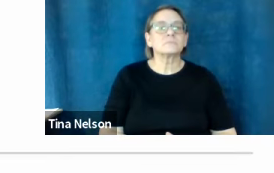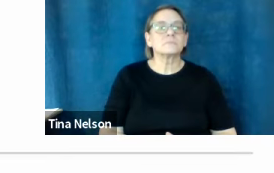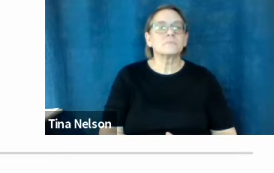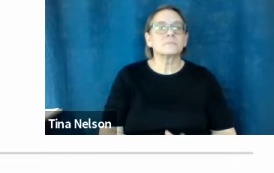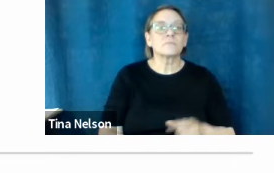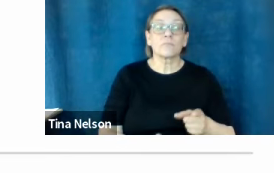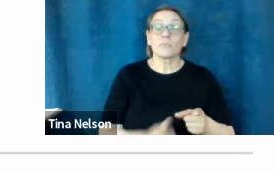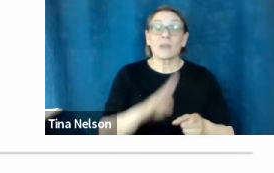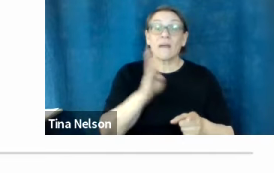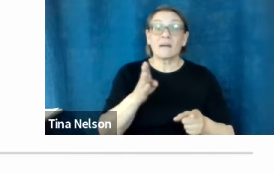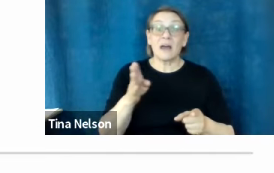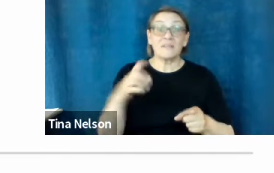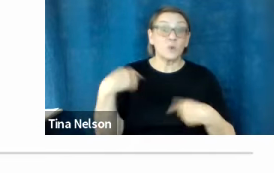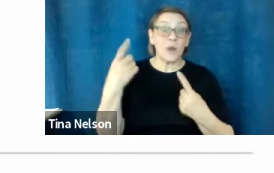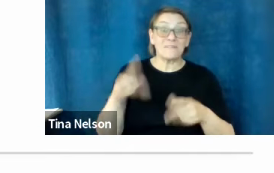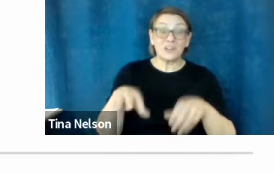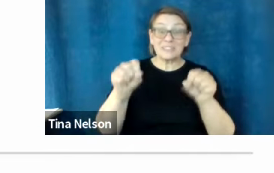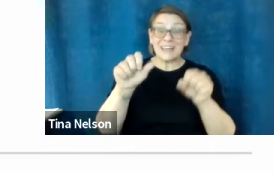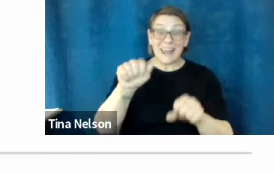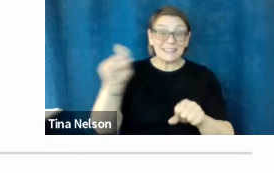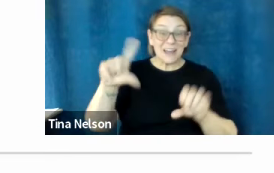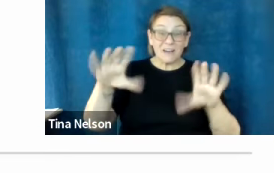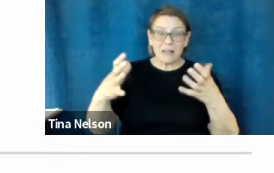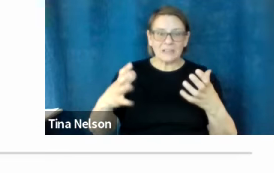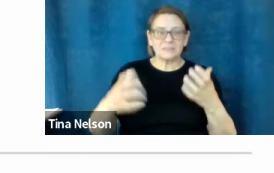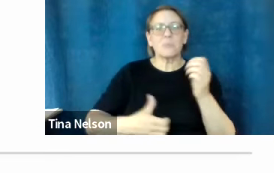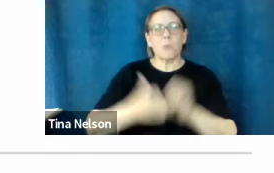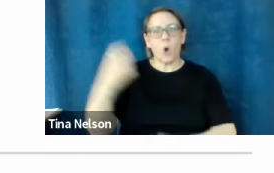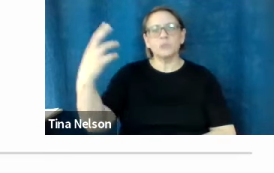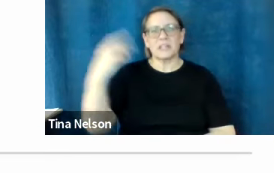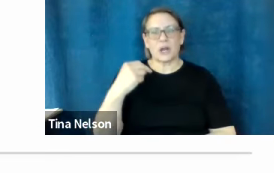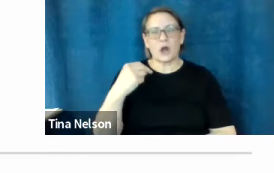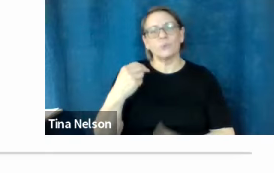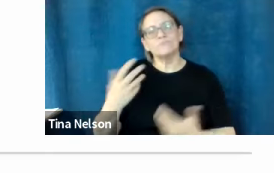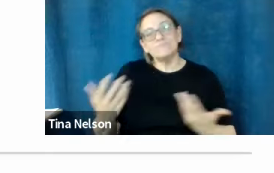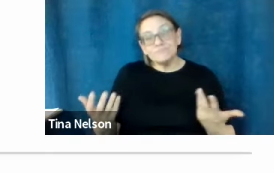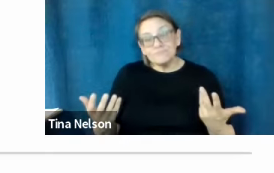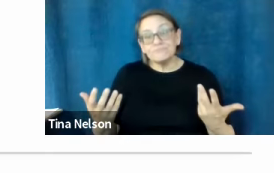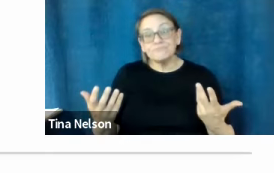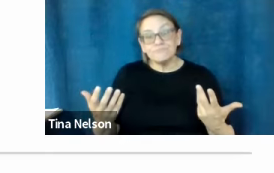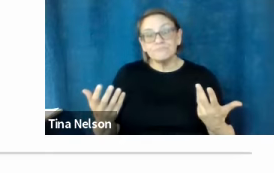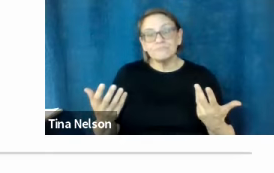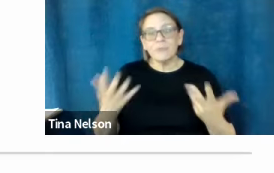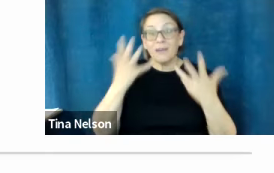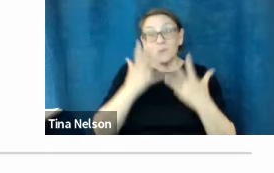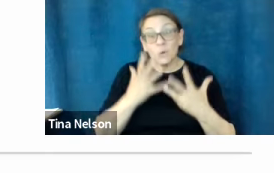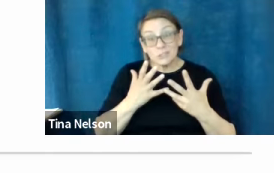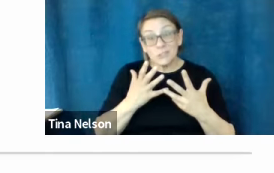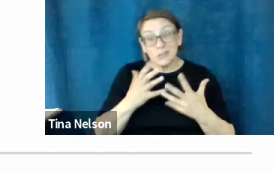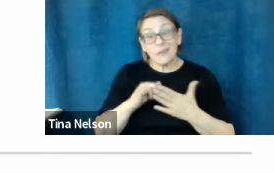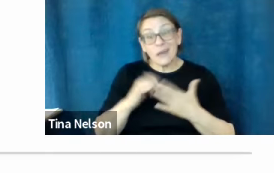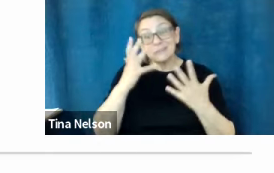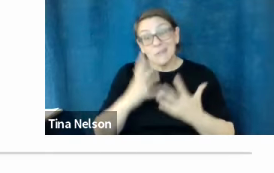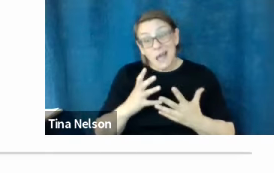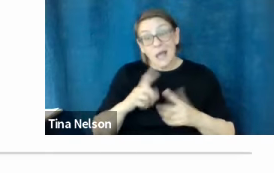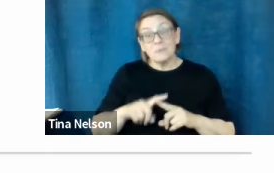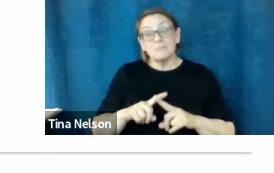Have you taken American Sign Language class? No. Predominant answer, which is that's unfortunate. That's a sad thing